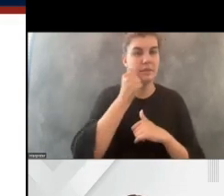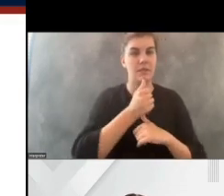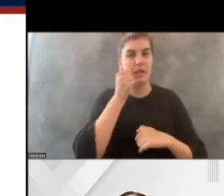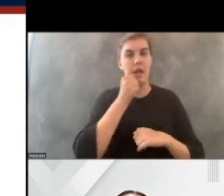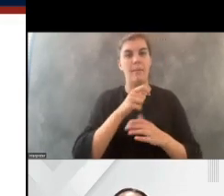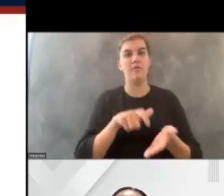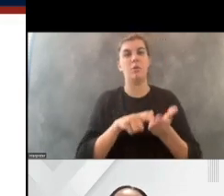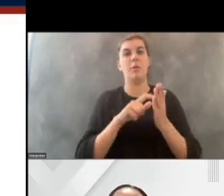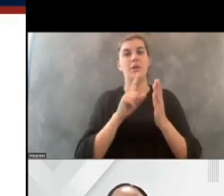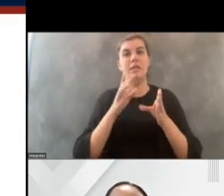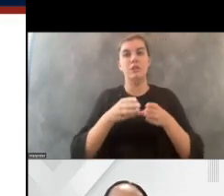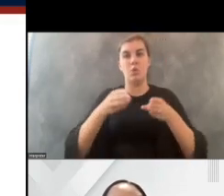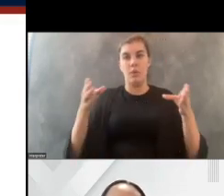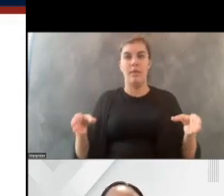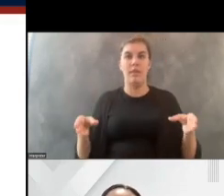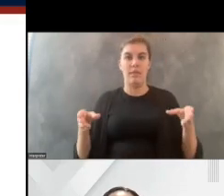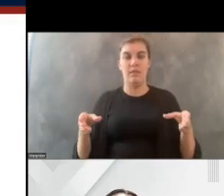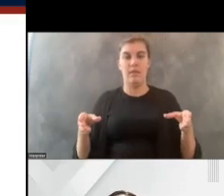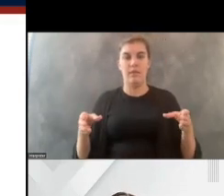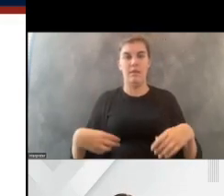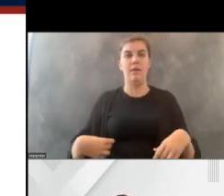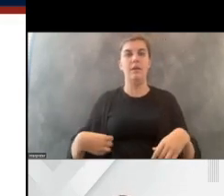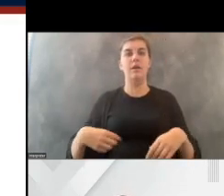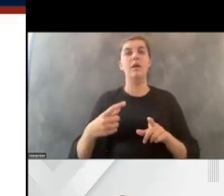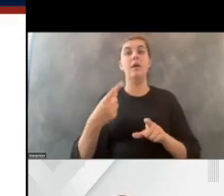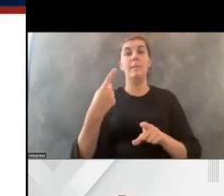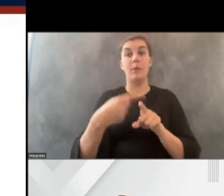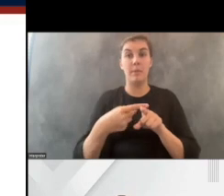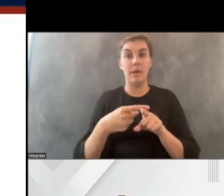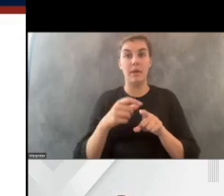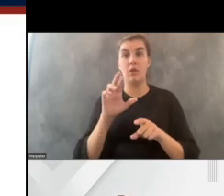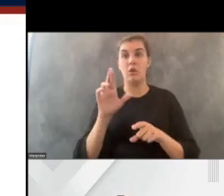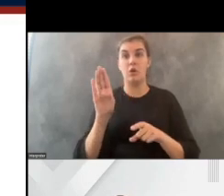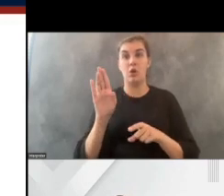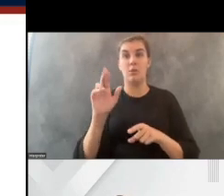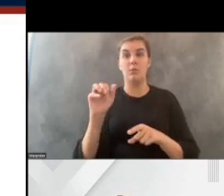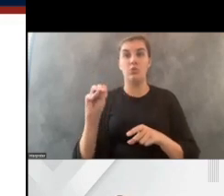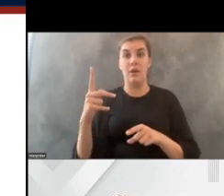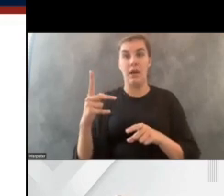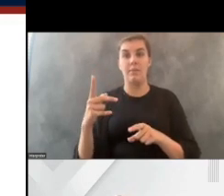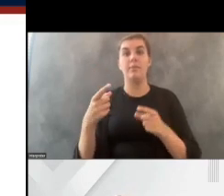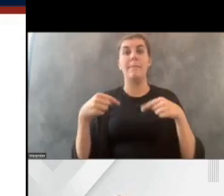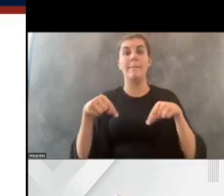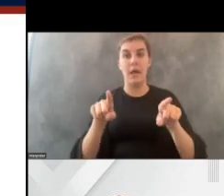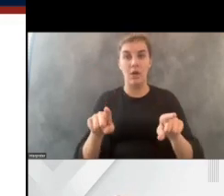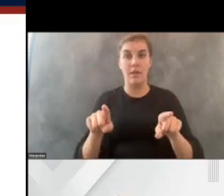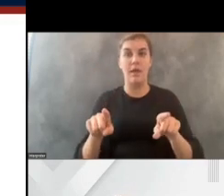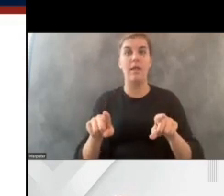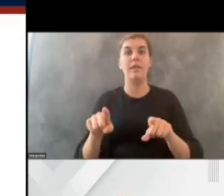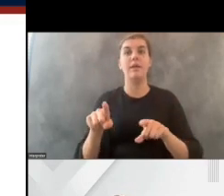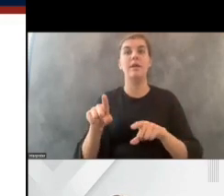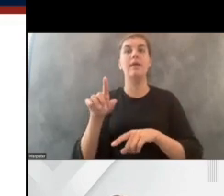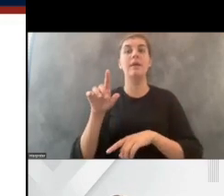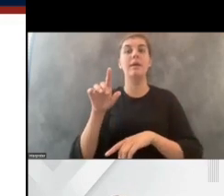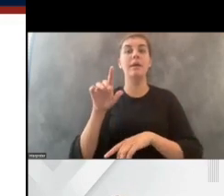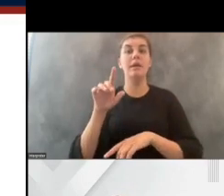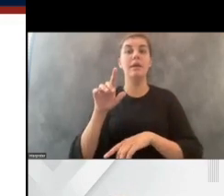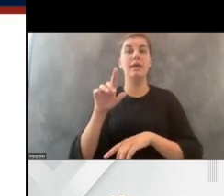perpendicular to the curb ramp run must be equal to or less than the cross slope of the curb ramp